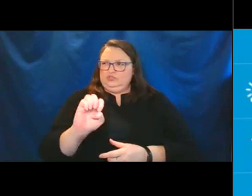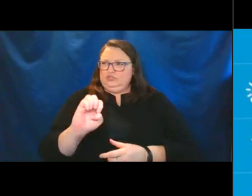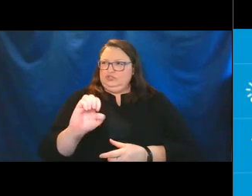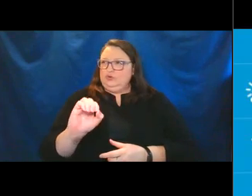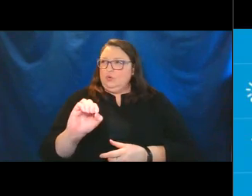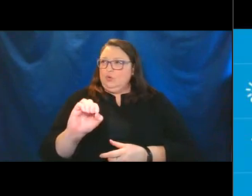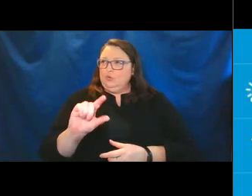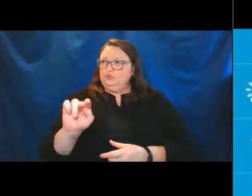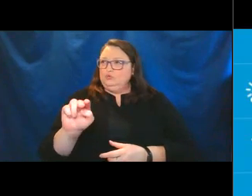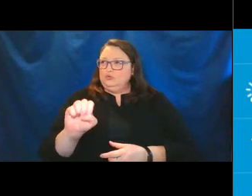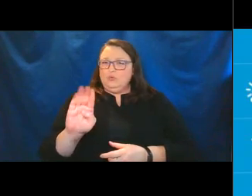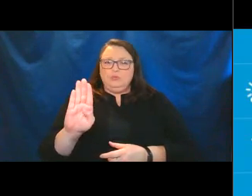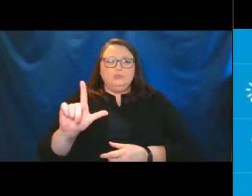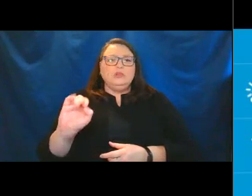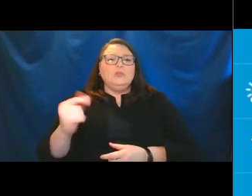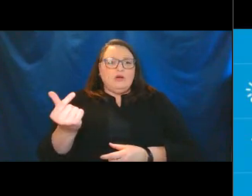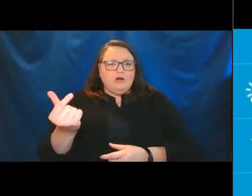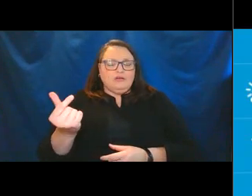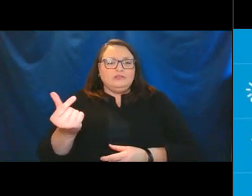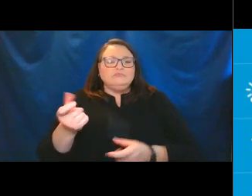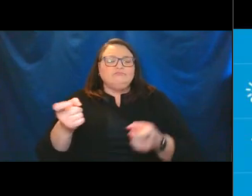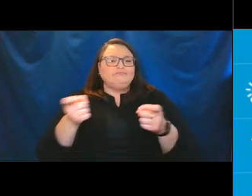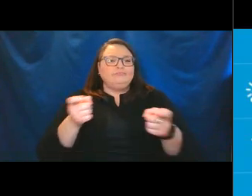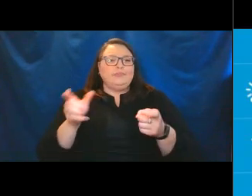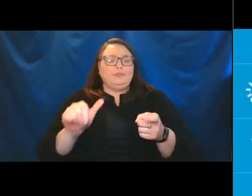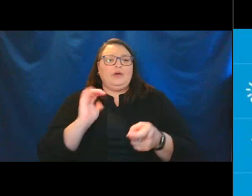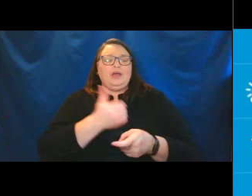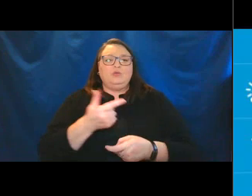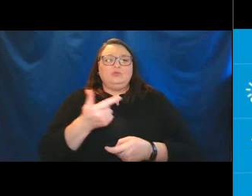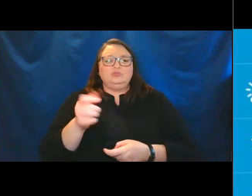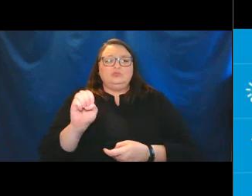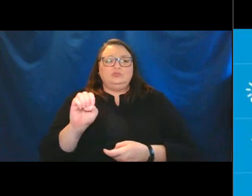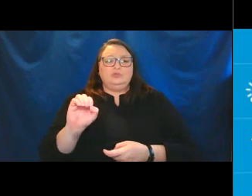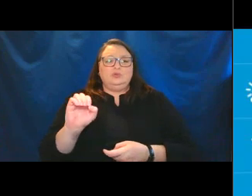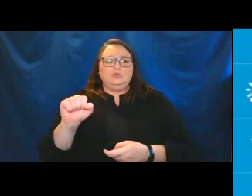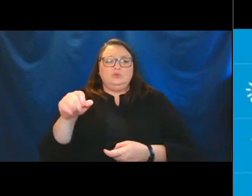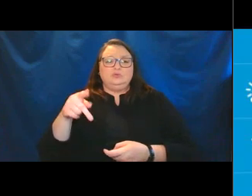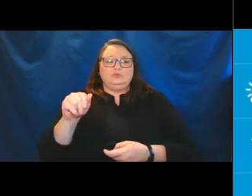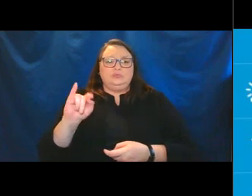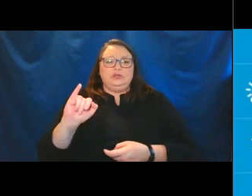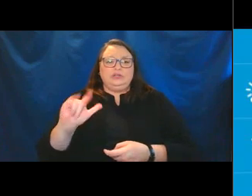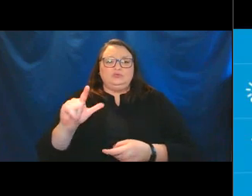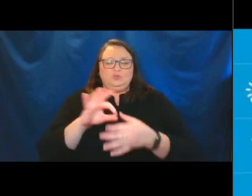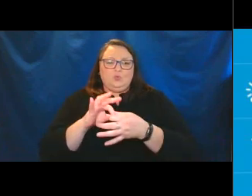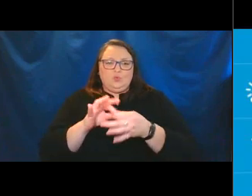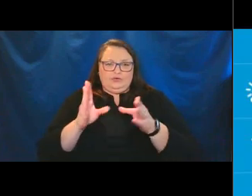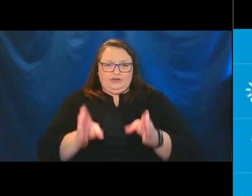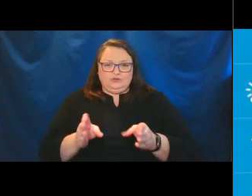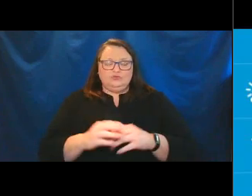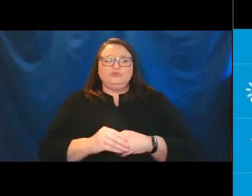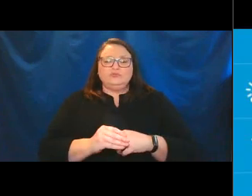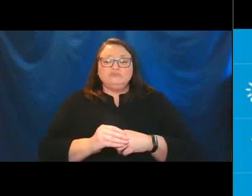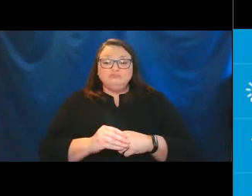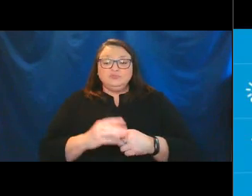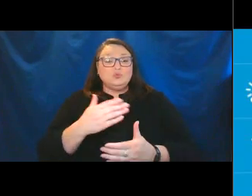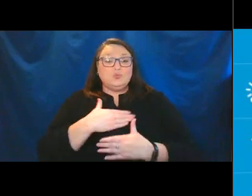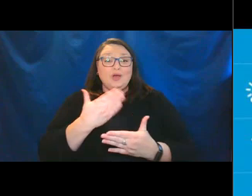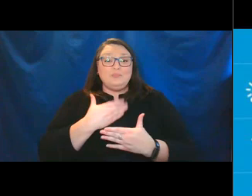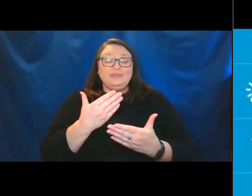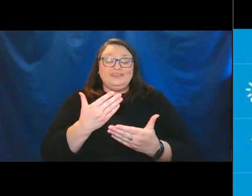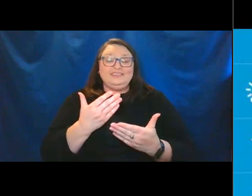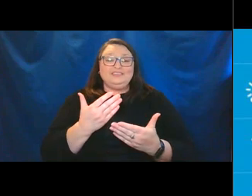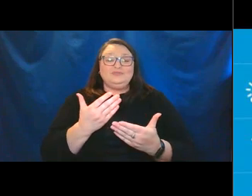GeoZone blog that's managed by our geospatial coordinators. And so definitely happy to connect